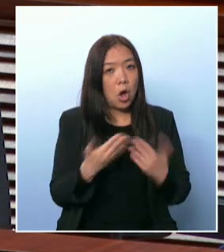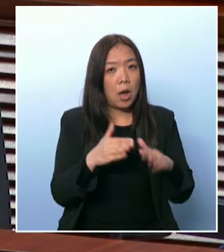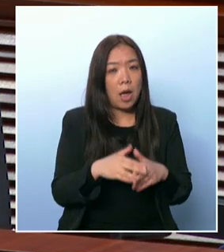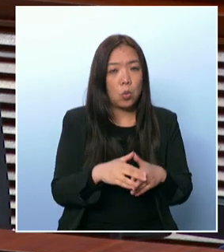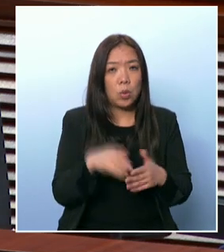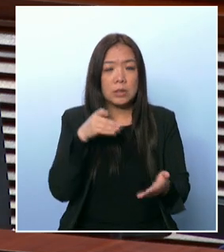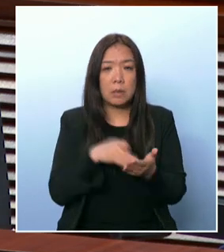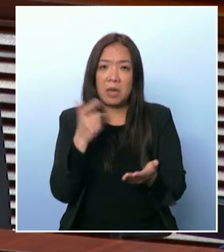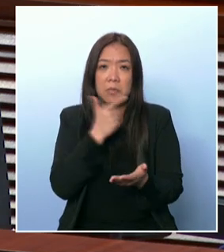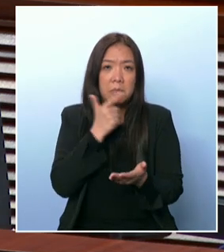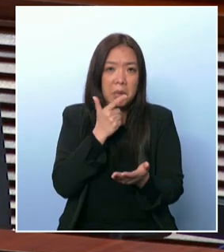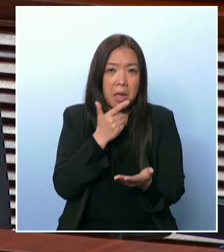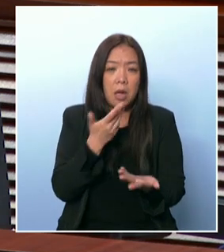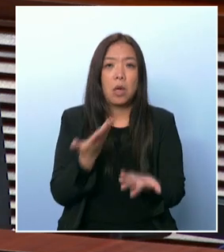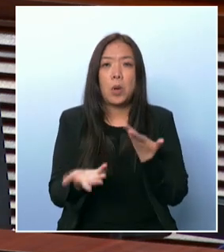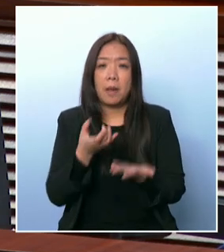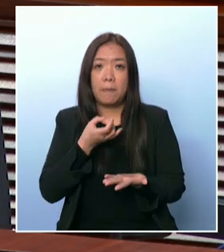program.